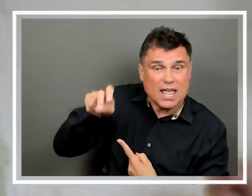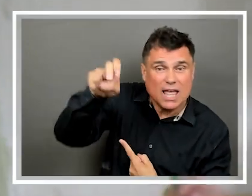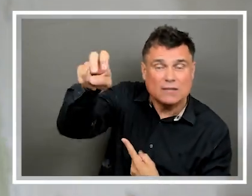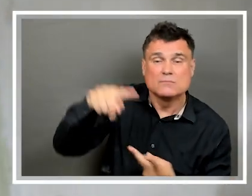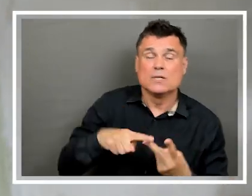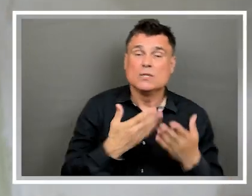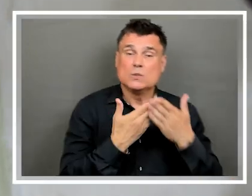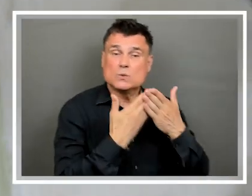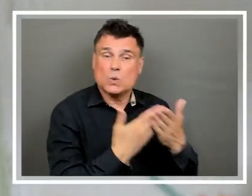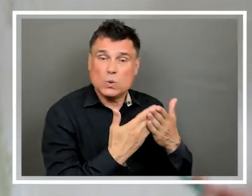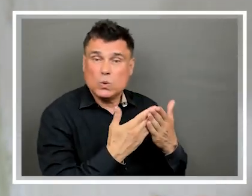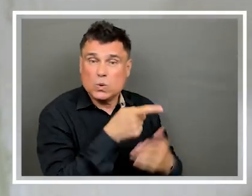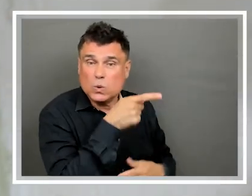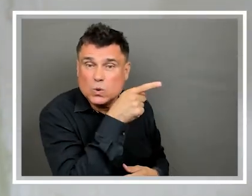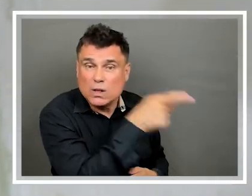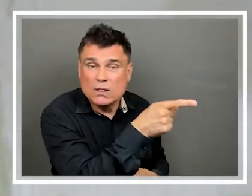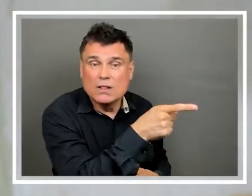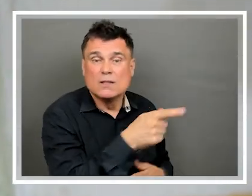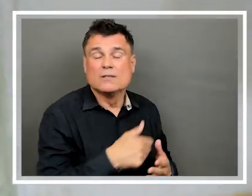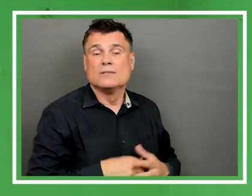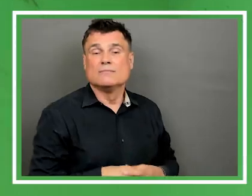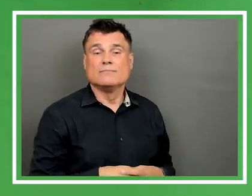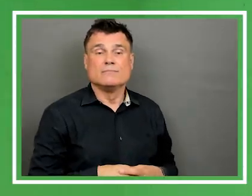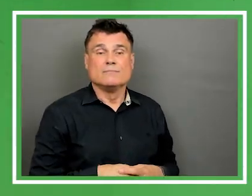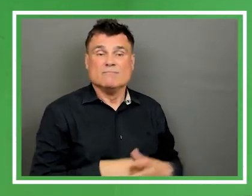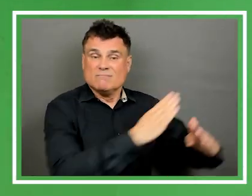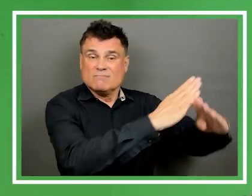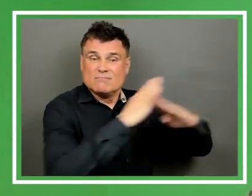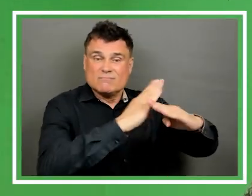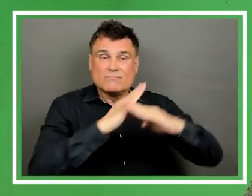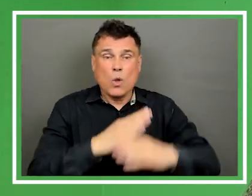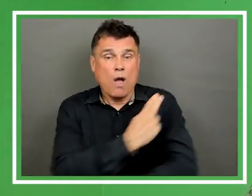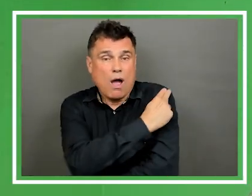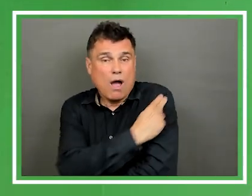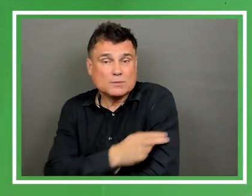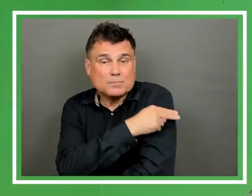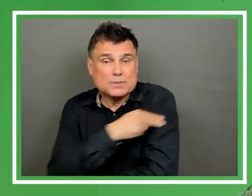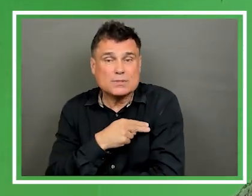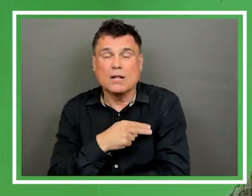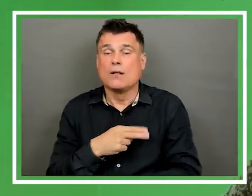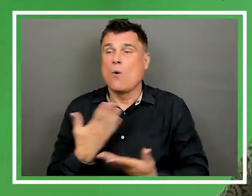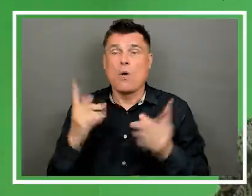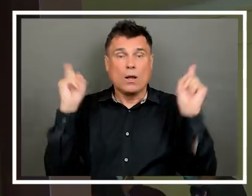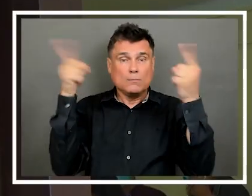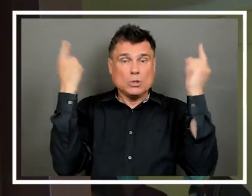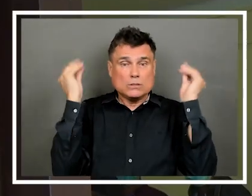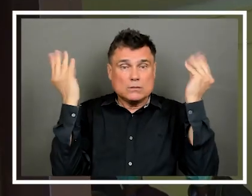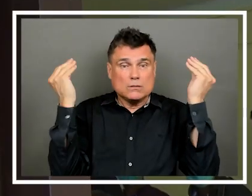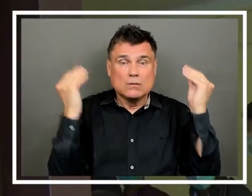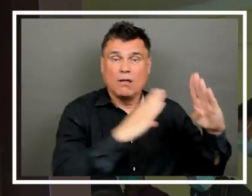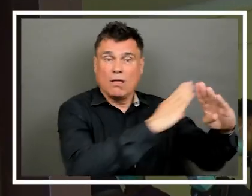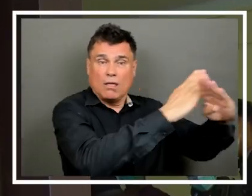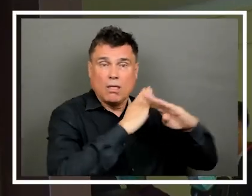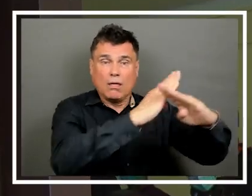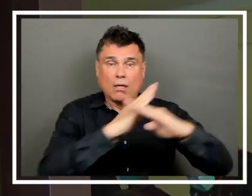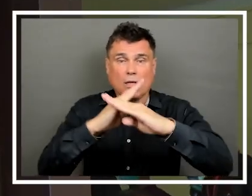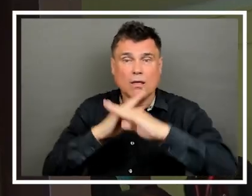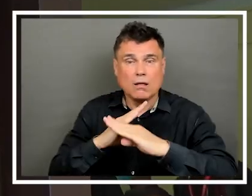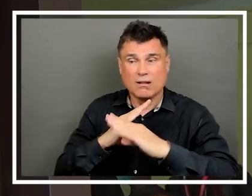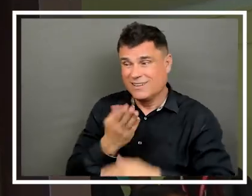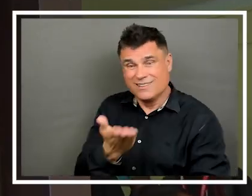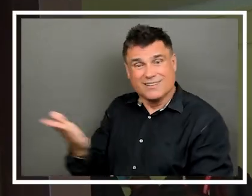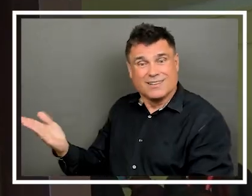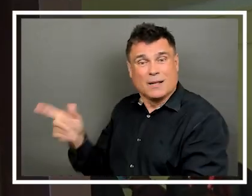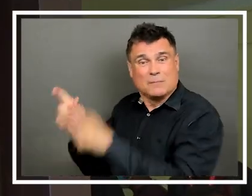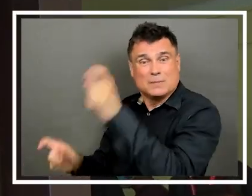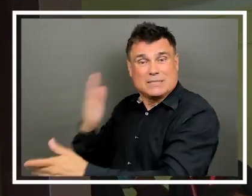institutional barriers that you might find in schools, hospitals, or emergency response services that don't let persons with